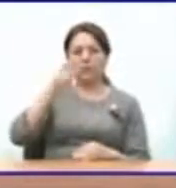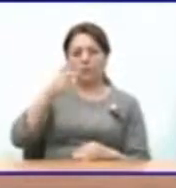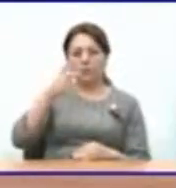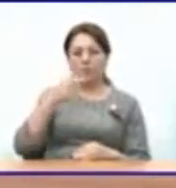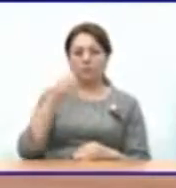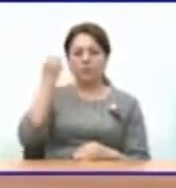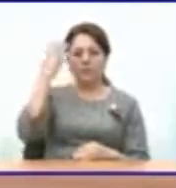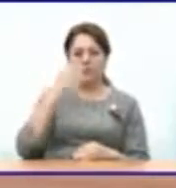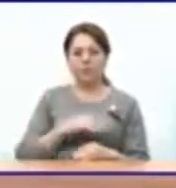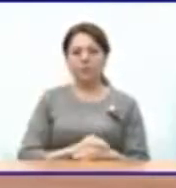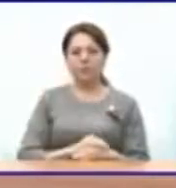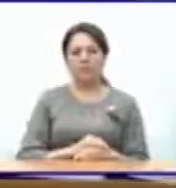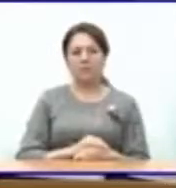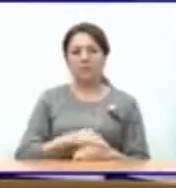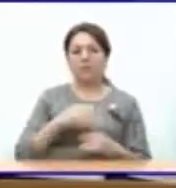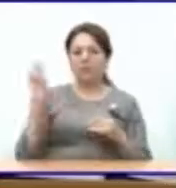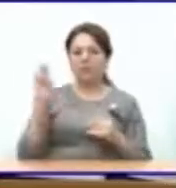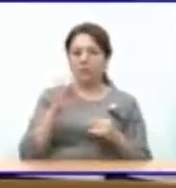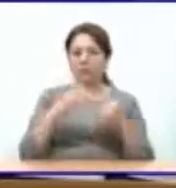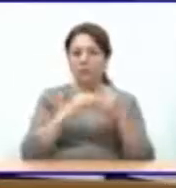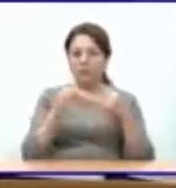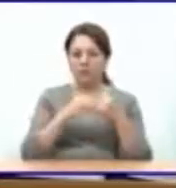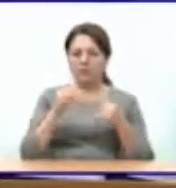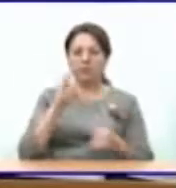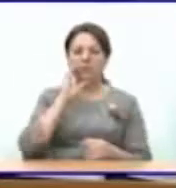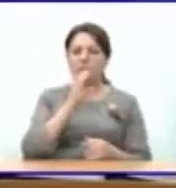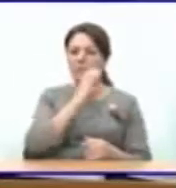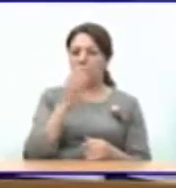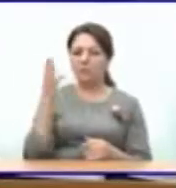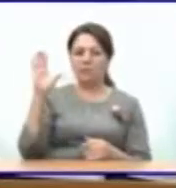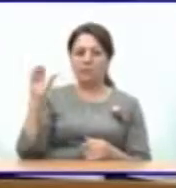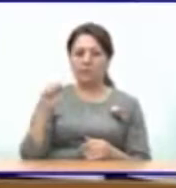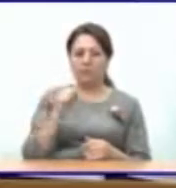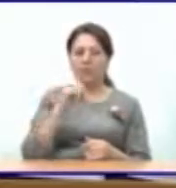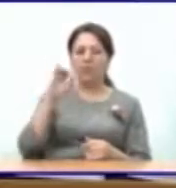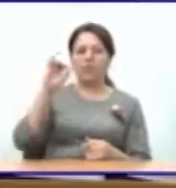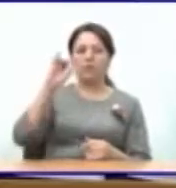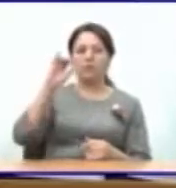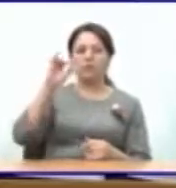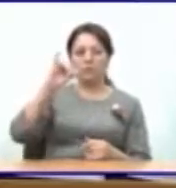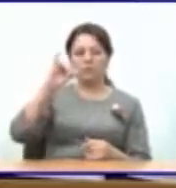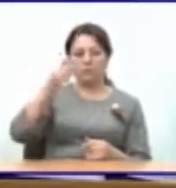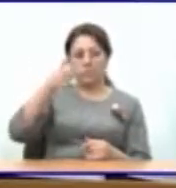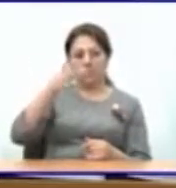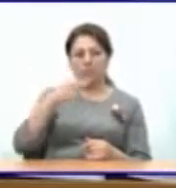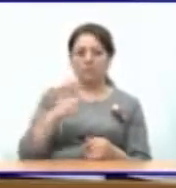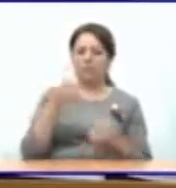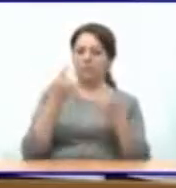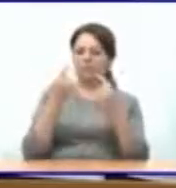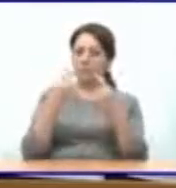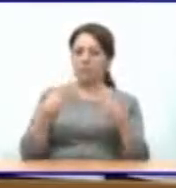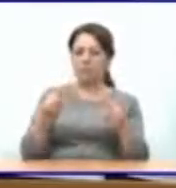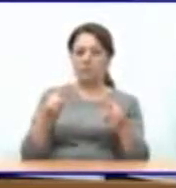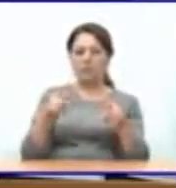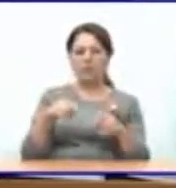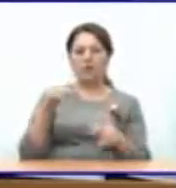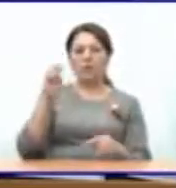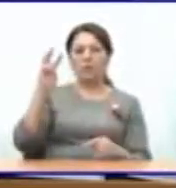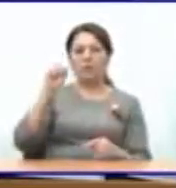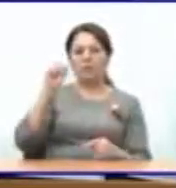qilganmiz. Lekin yerning shimoliy va janubiy qutblaridan tashqari yerning magnit qutblari ham